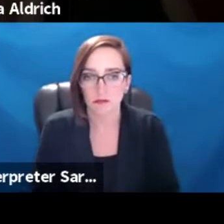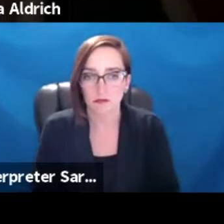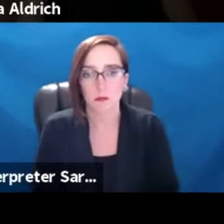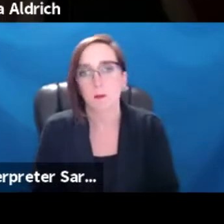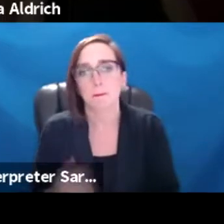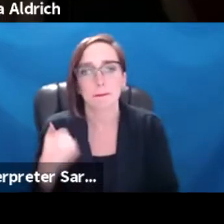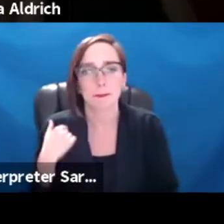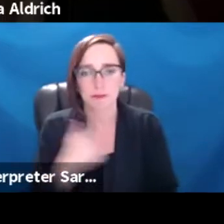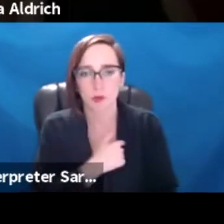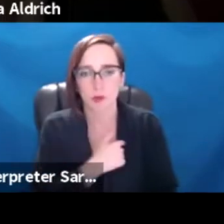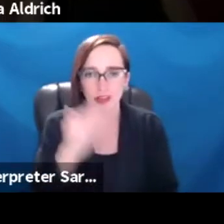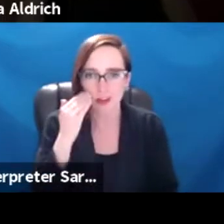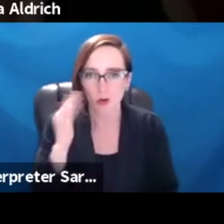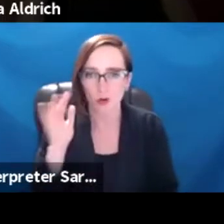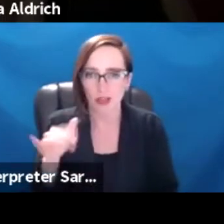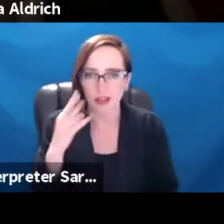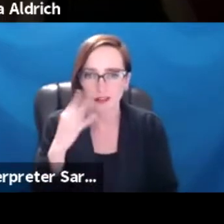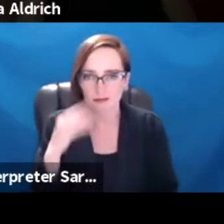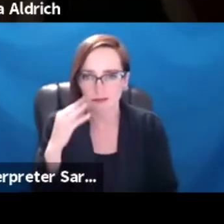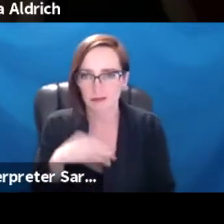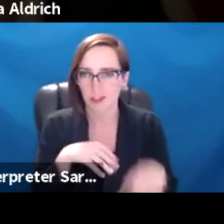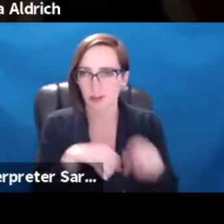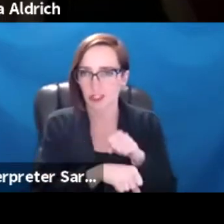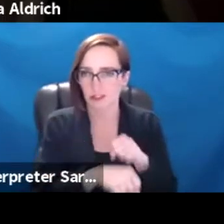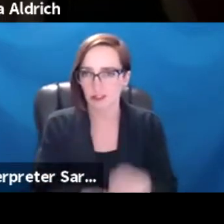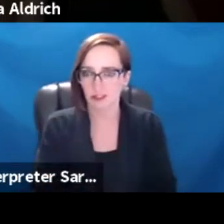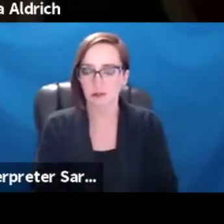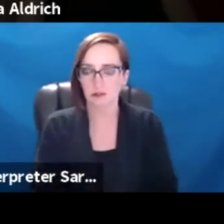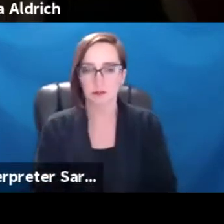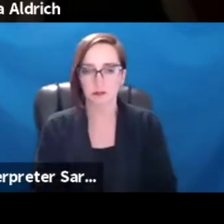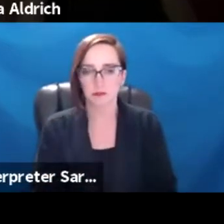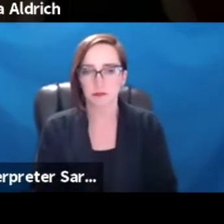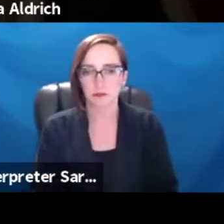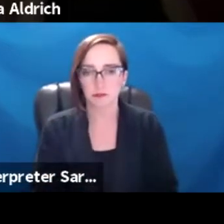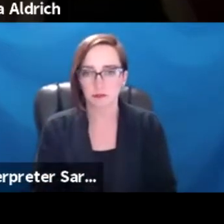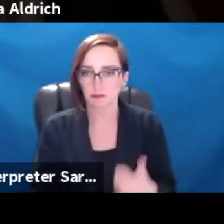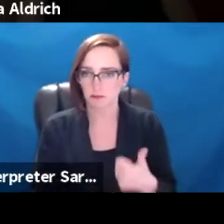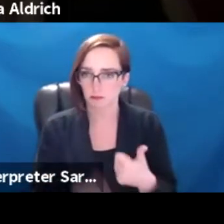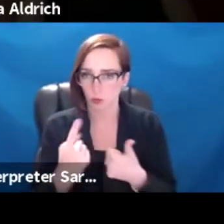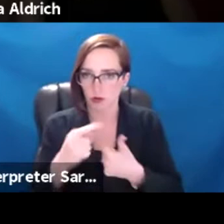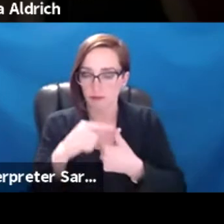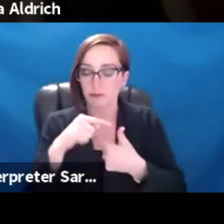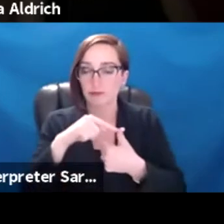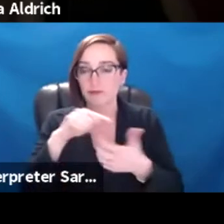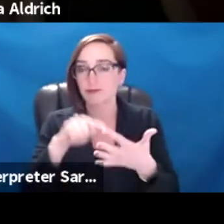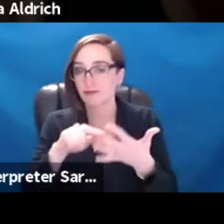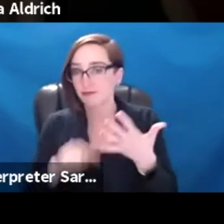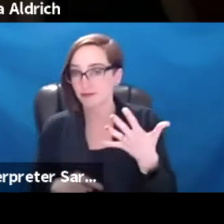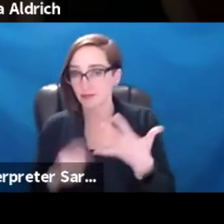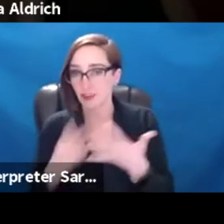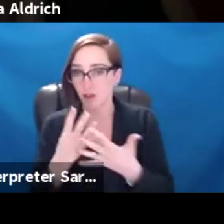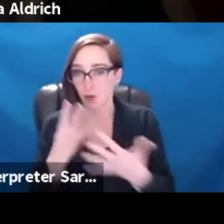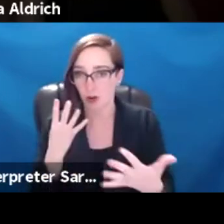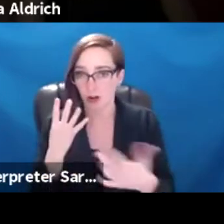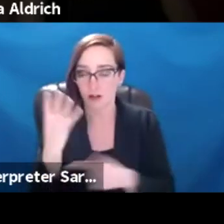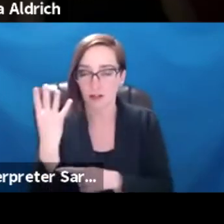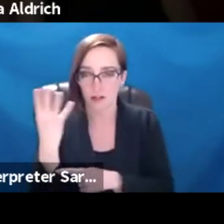grief. We know that. It's the other gateways of grief that I want you to just feel into.